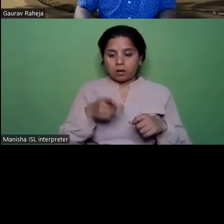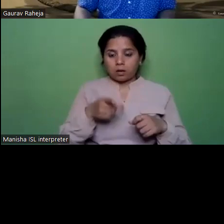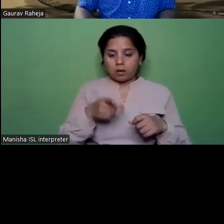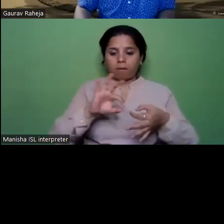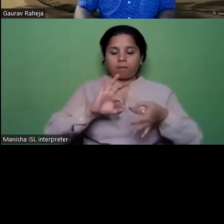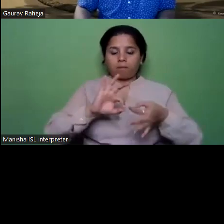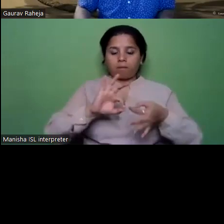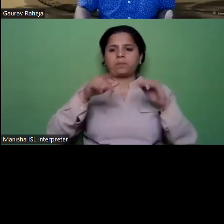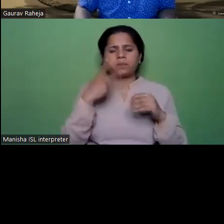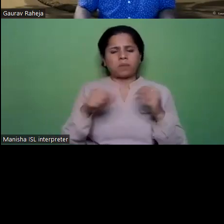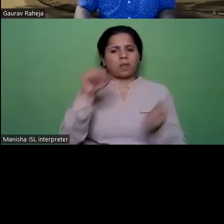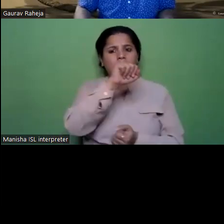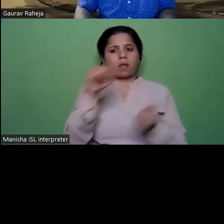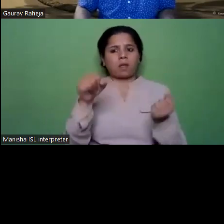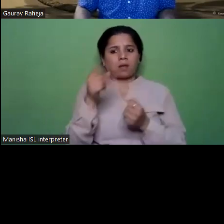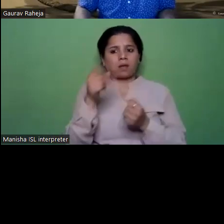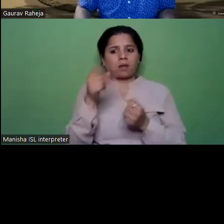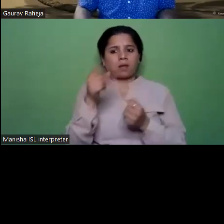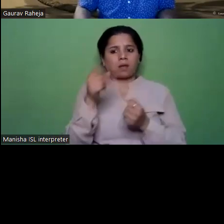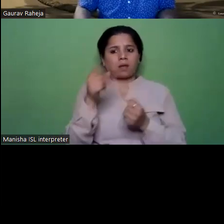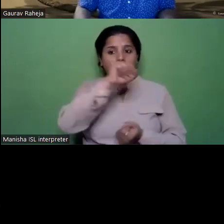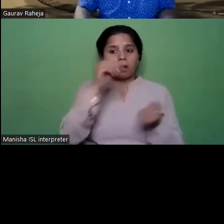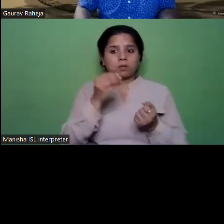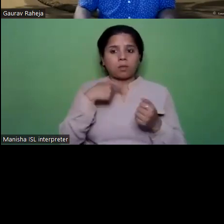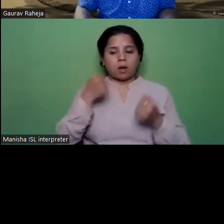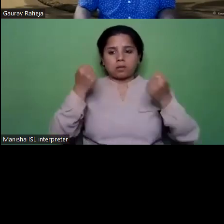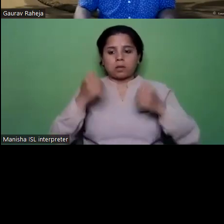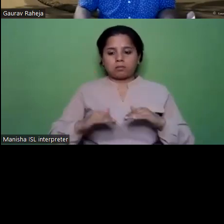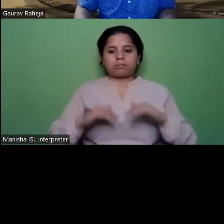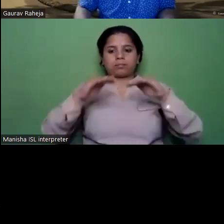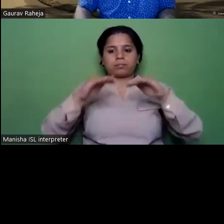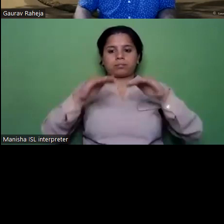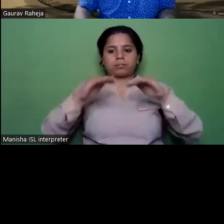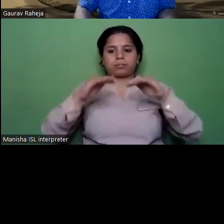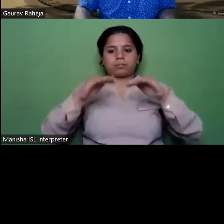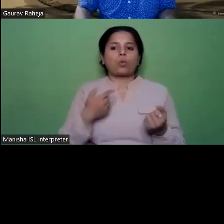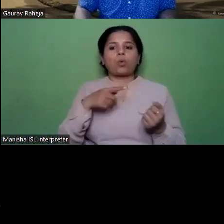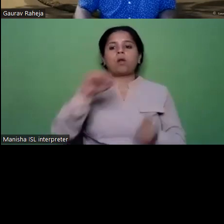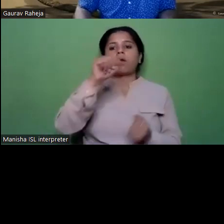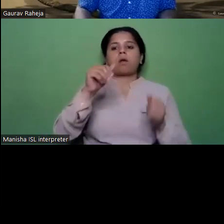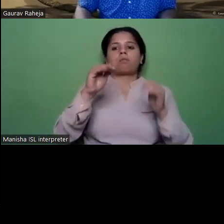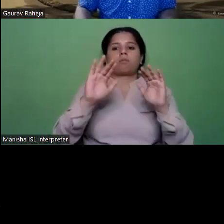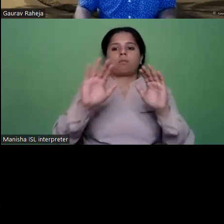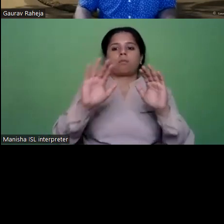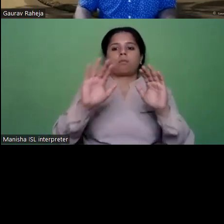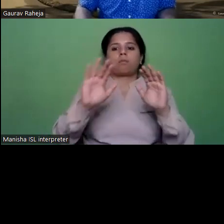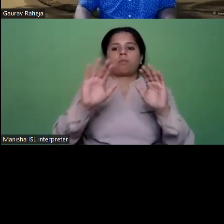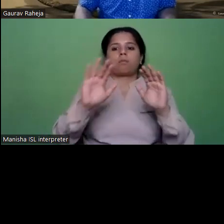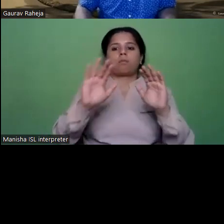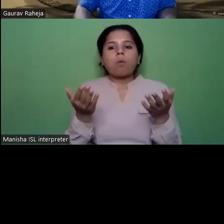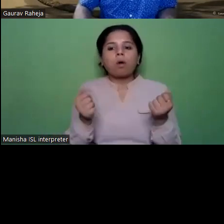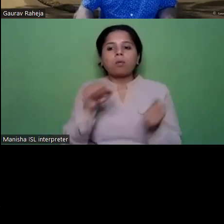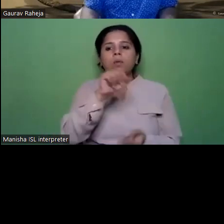in cars these days, you have cars which can move up and down. The steering wheel also can move up and down.